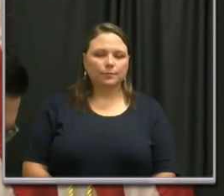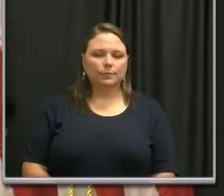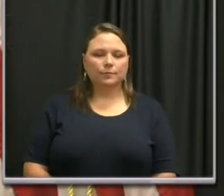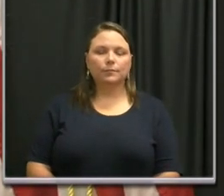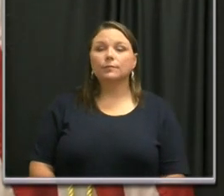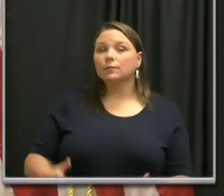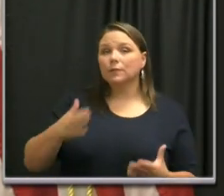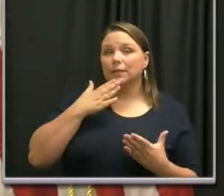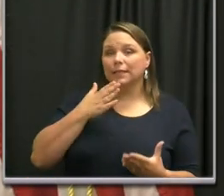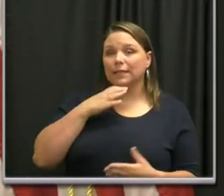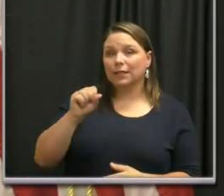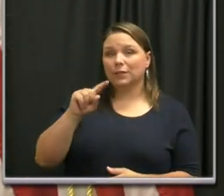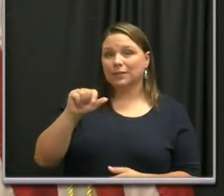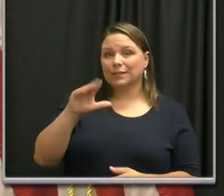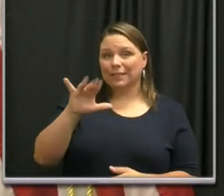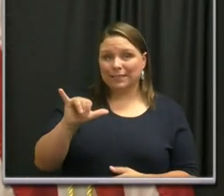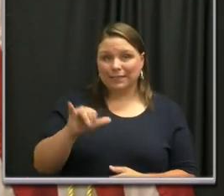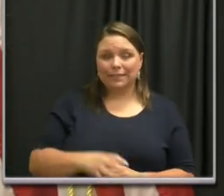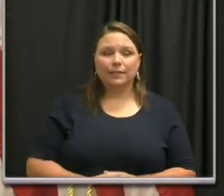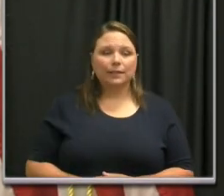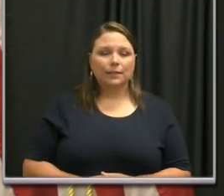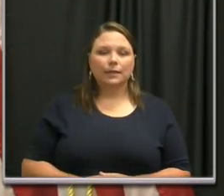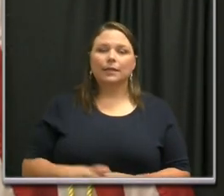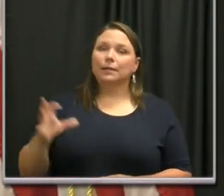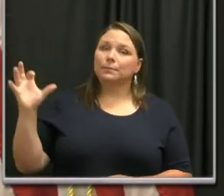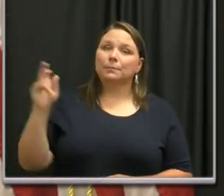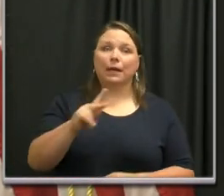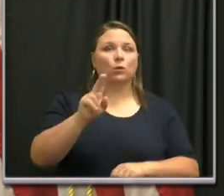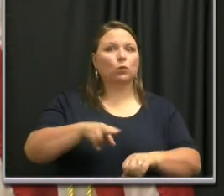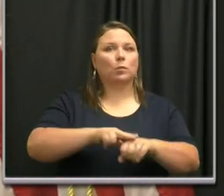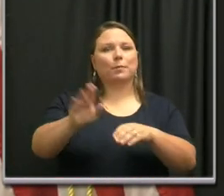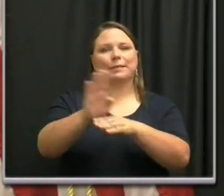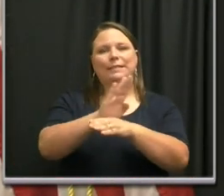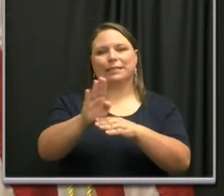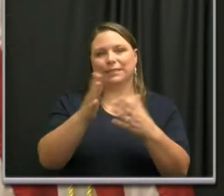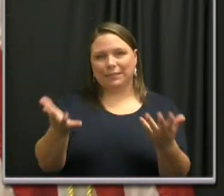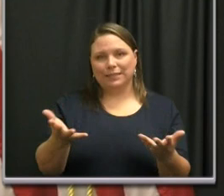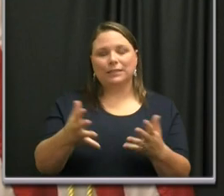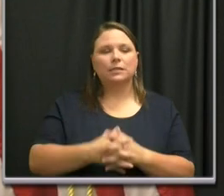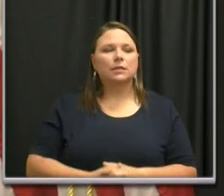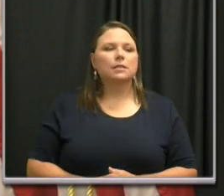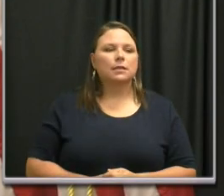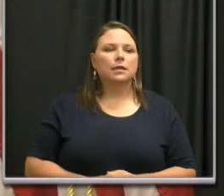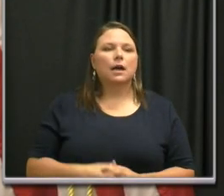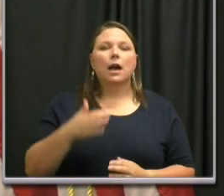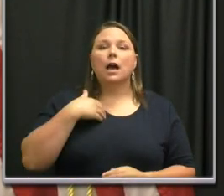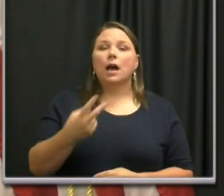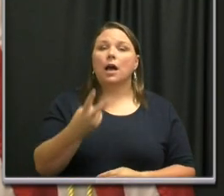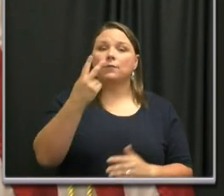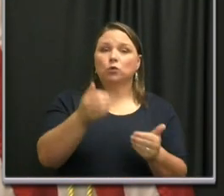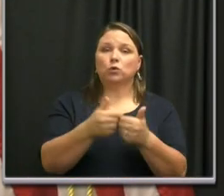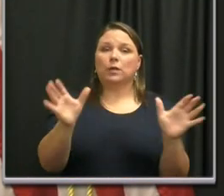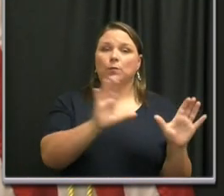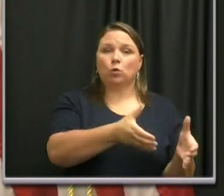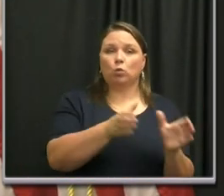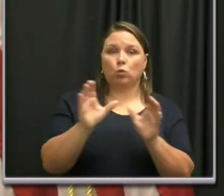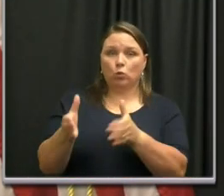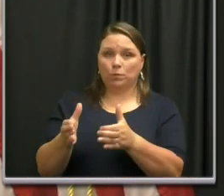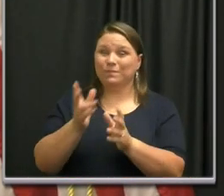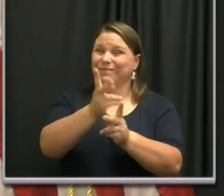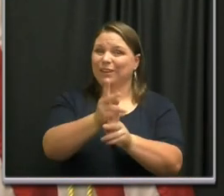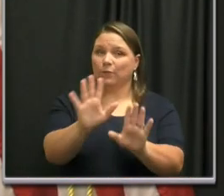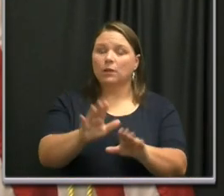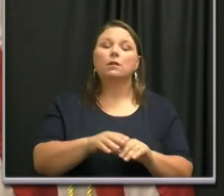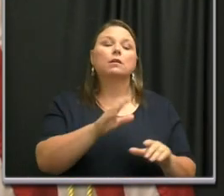Yes, thank you, Stacy. Back to normal business. There are two separate groups, just to be careful. One